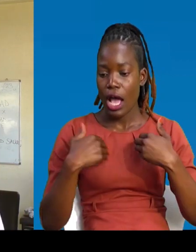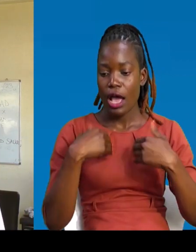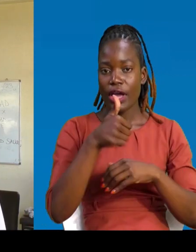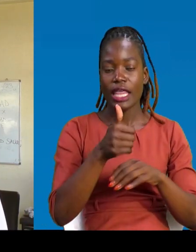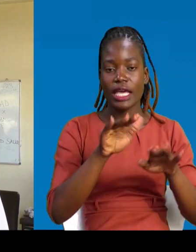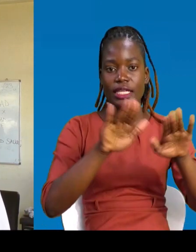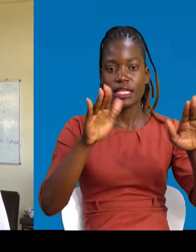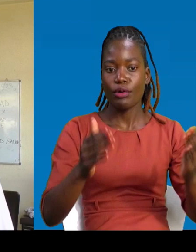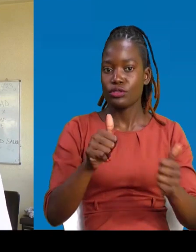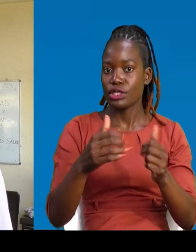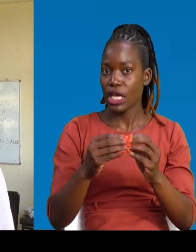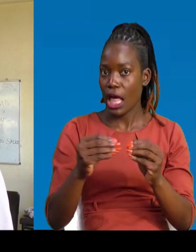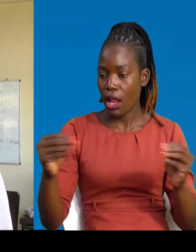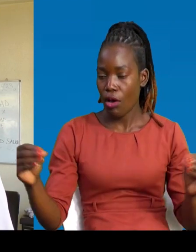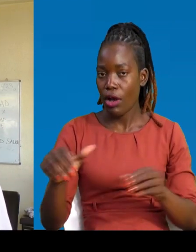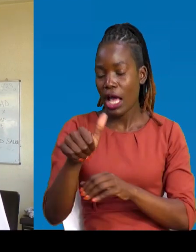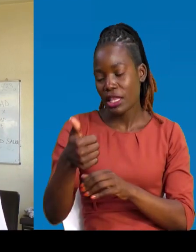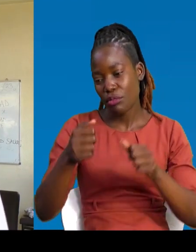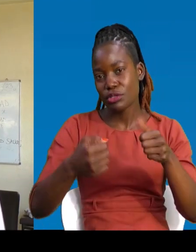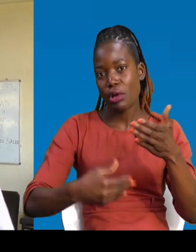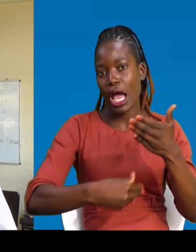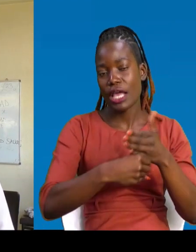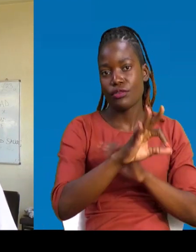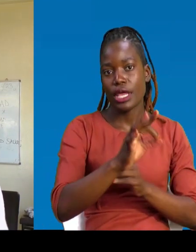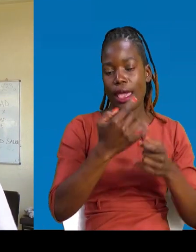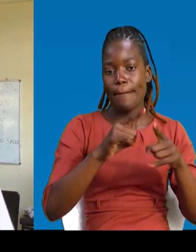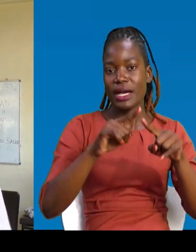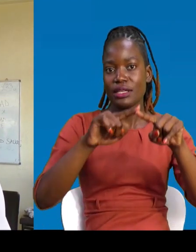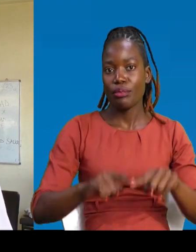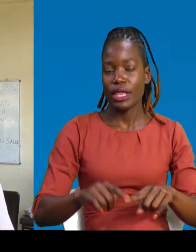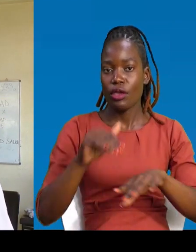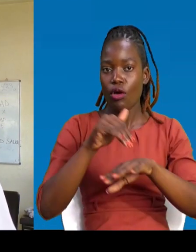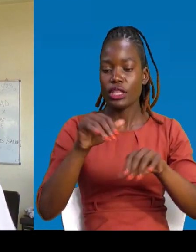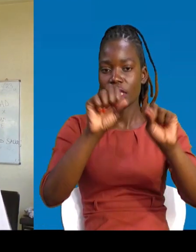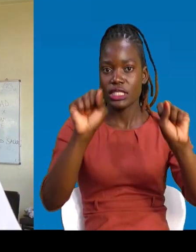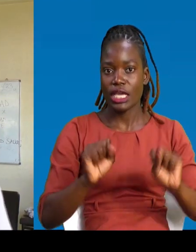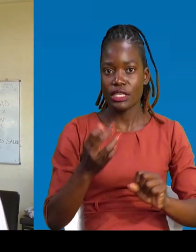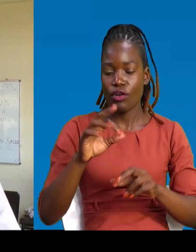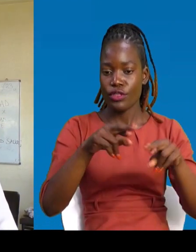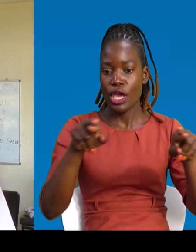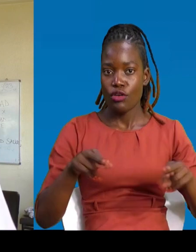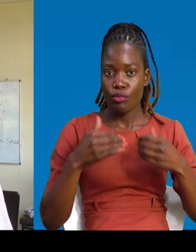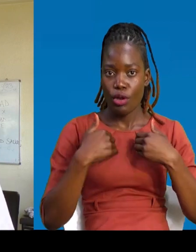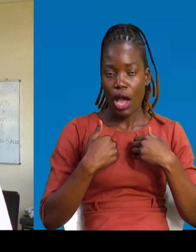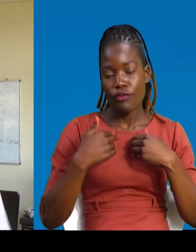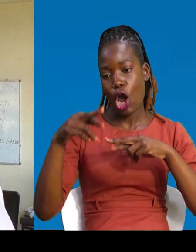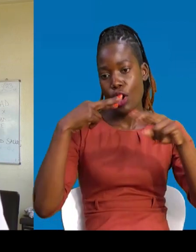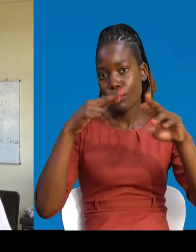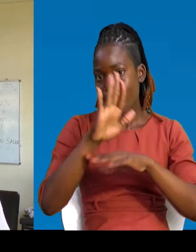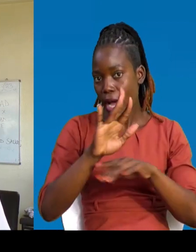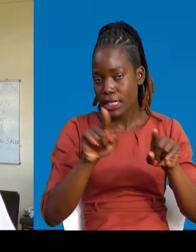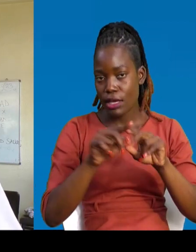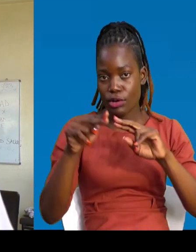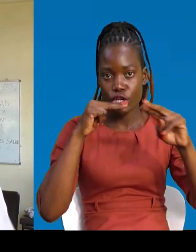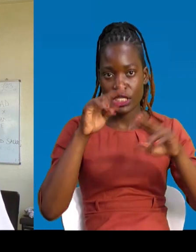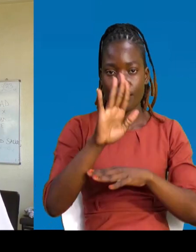ones, you can even put three. But that depends on the size of the room that you have also. Your restaurant or your hotel, wherever you